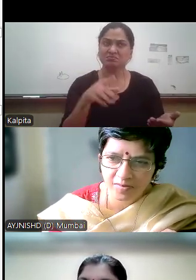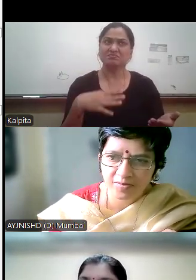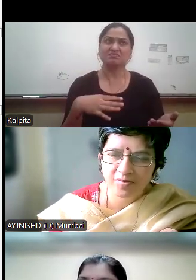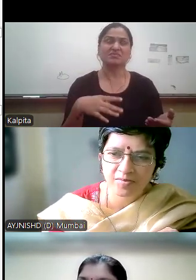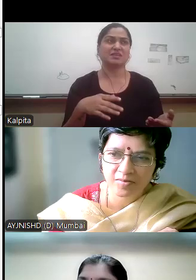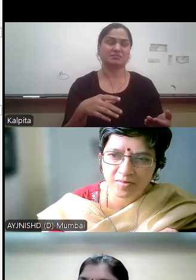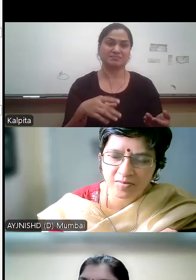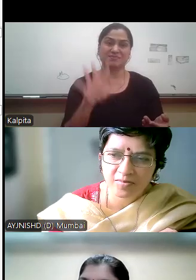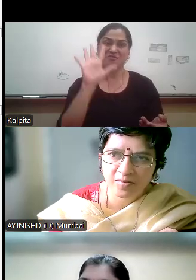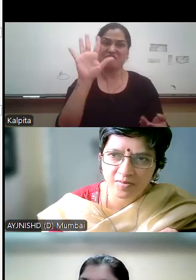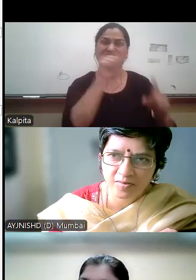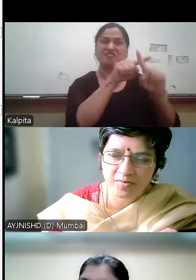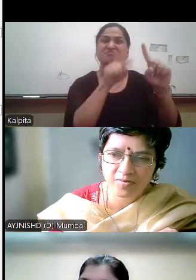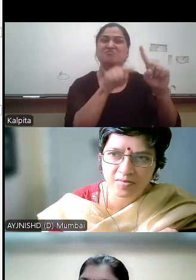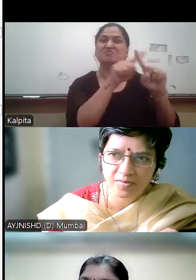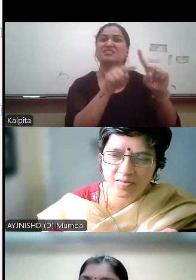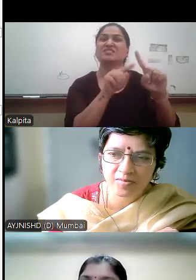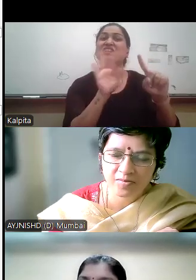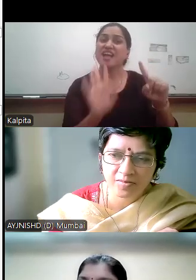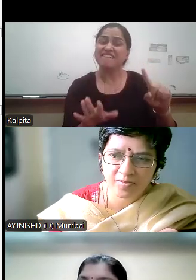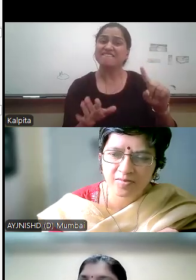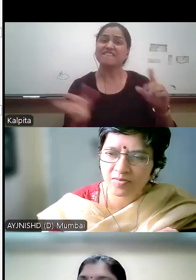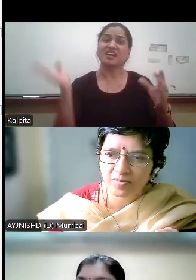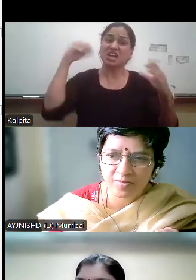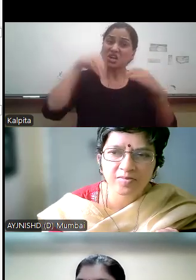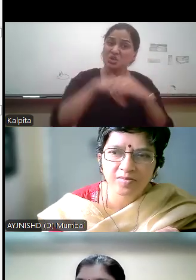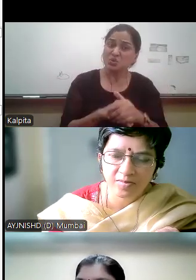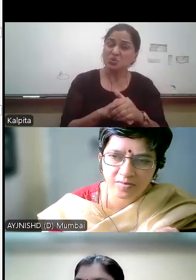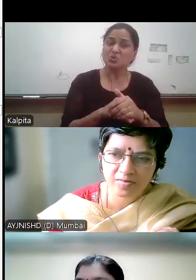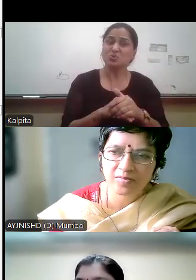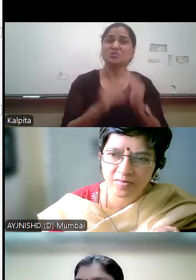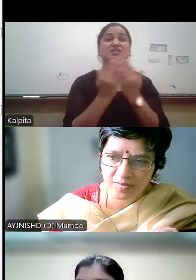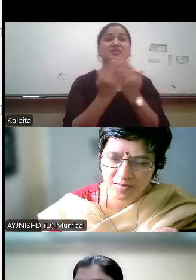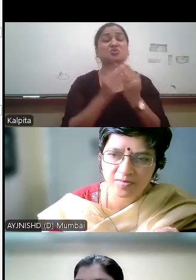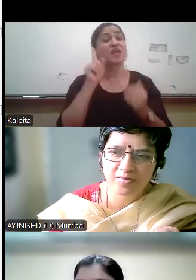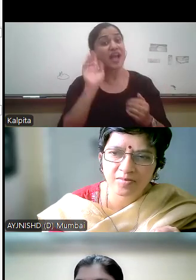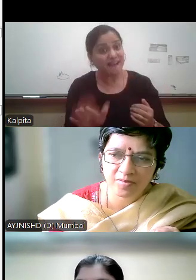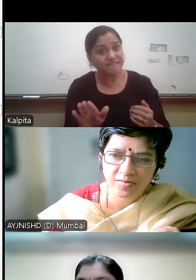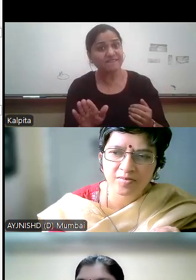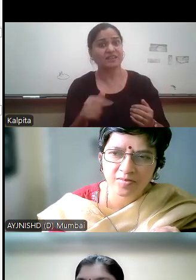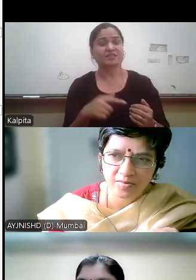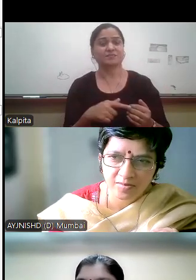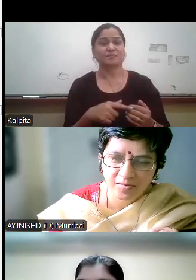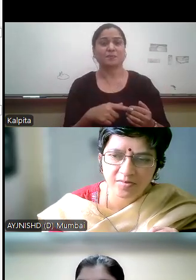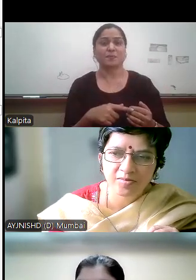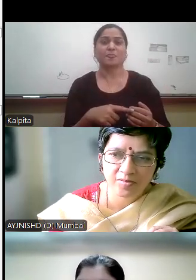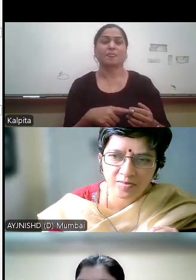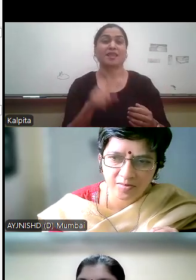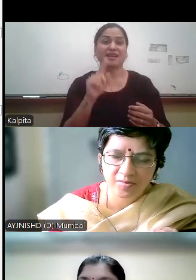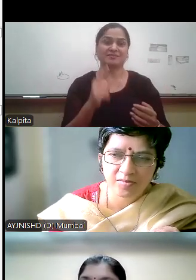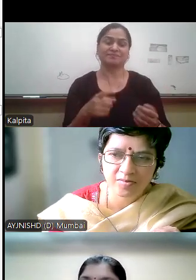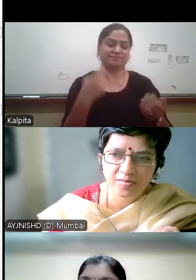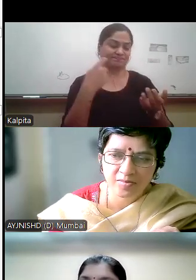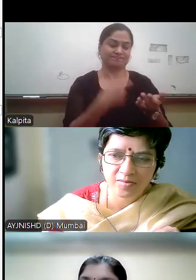school and they can go for inclusive education and no school can deny them the admission as per the Directorate of